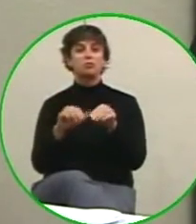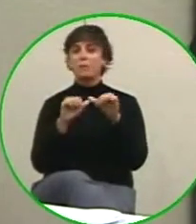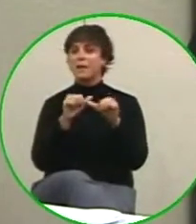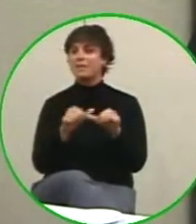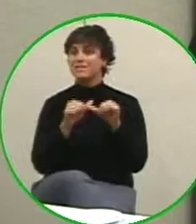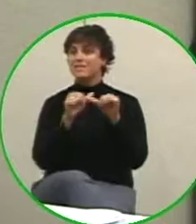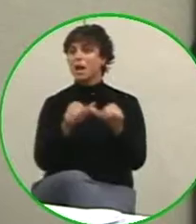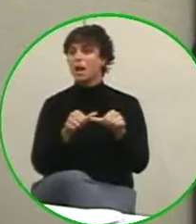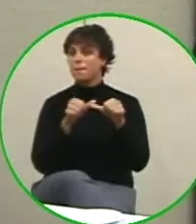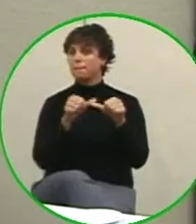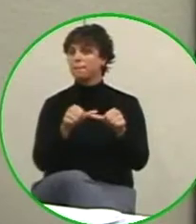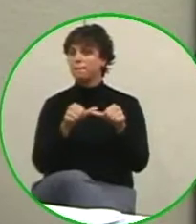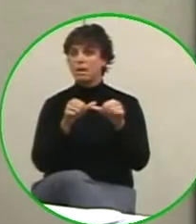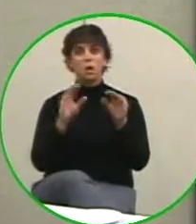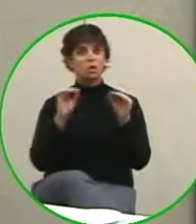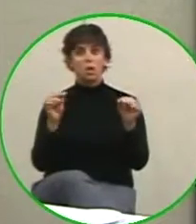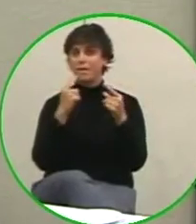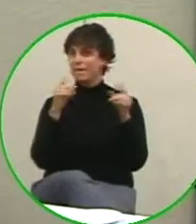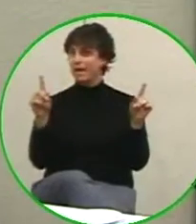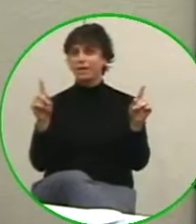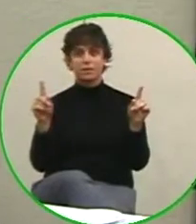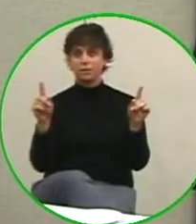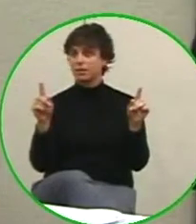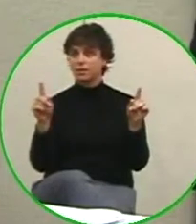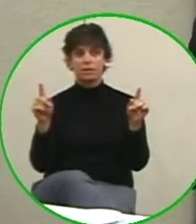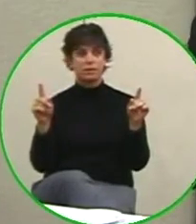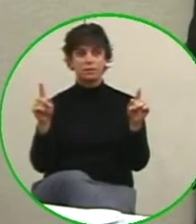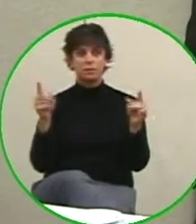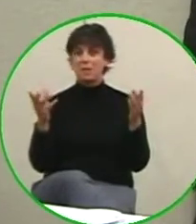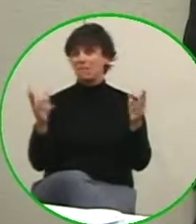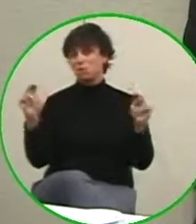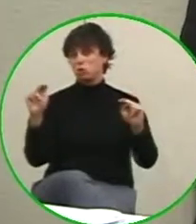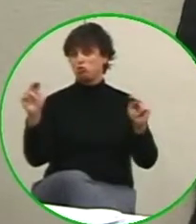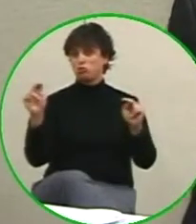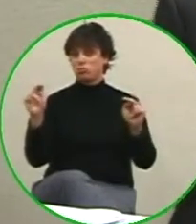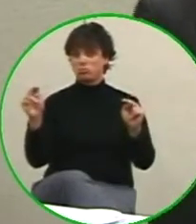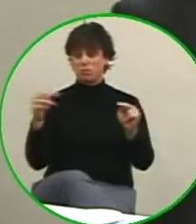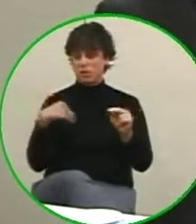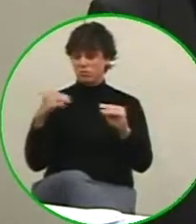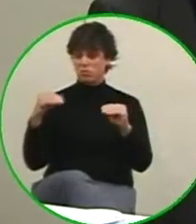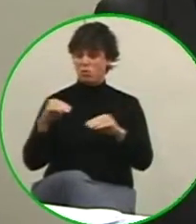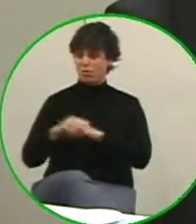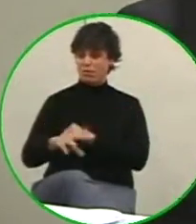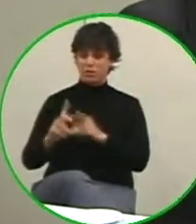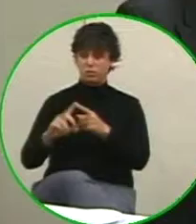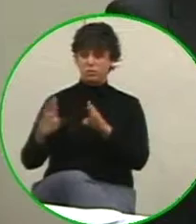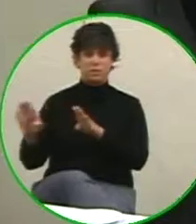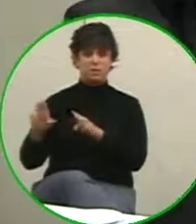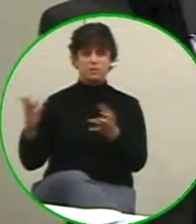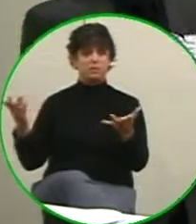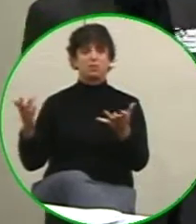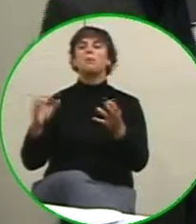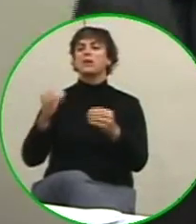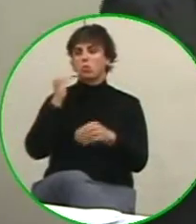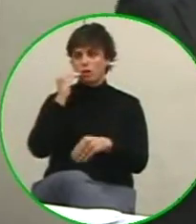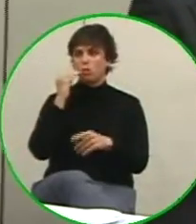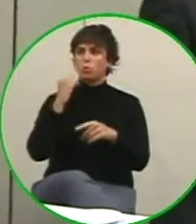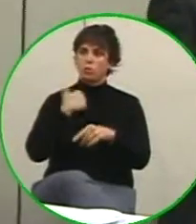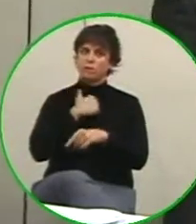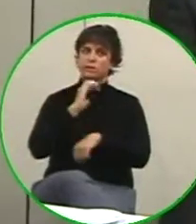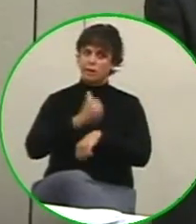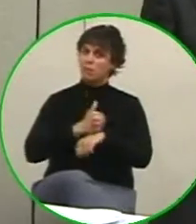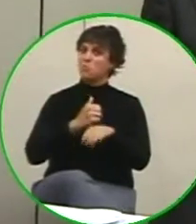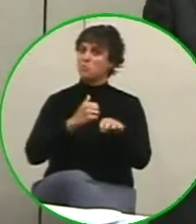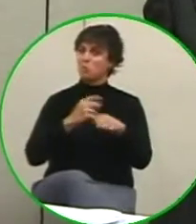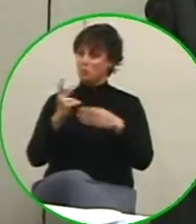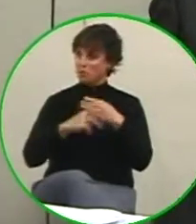same, no effect, it may be neutral, may have no effect on the behavior whatsoever. Beware, we set up programs that